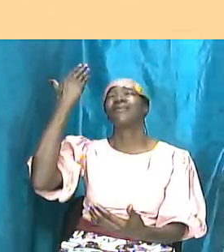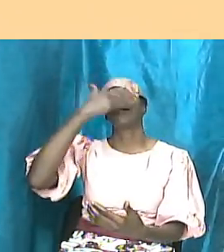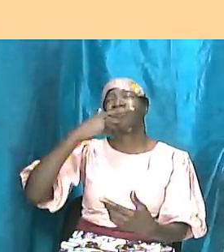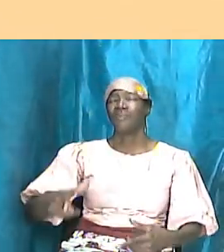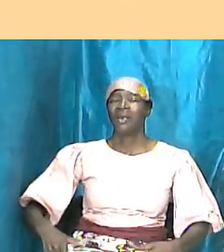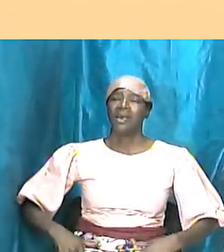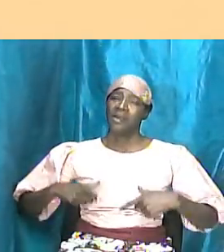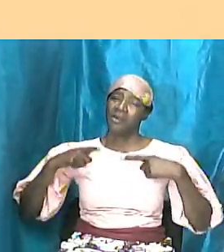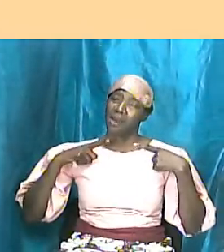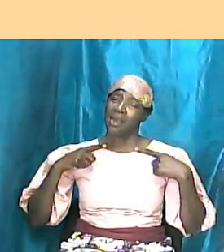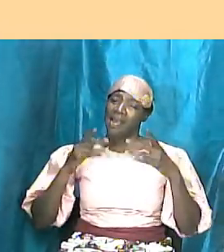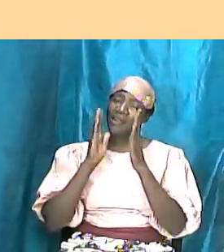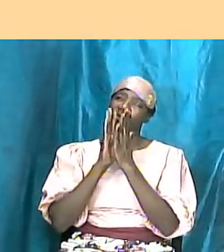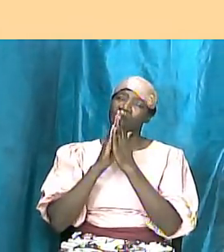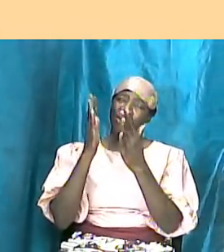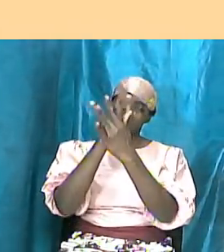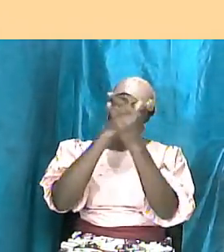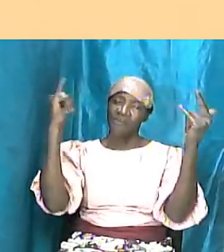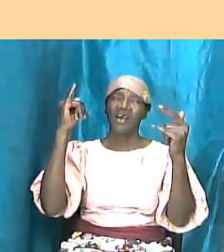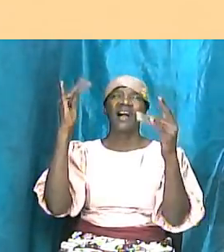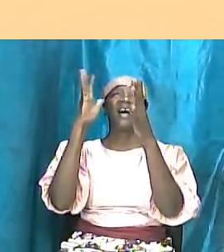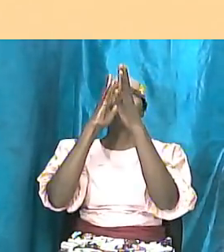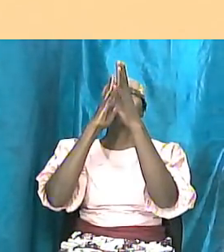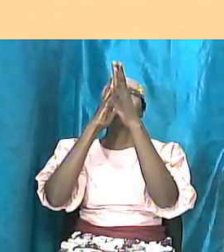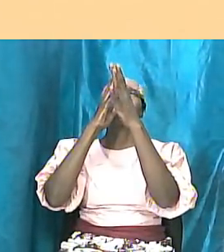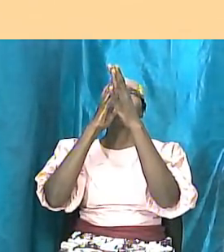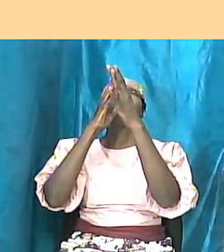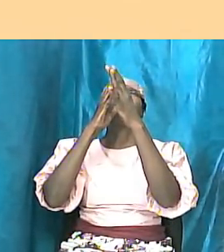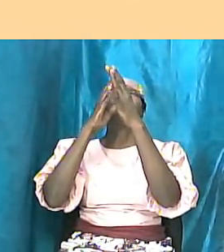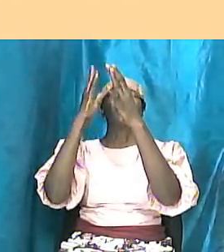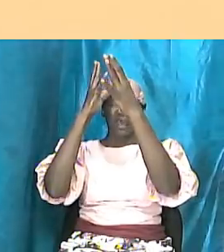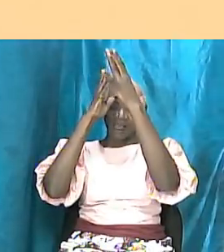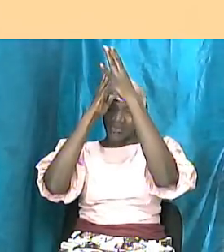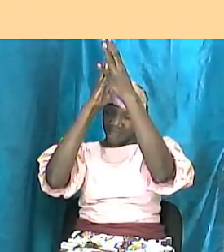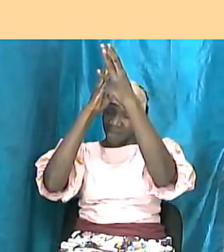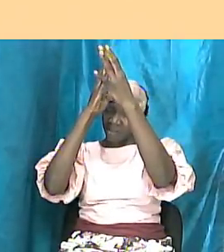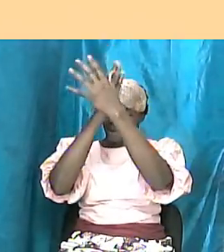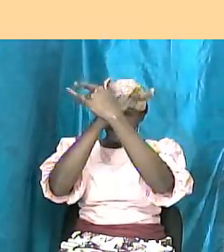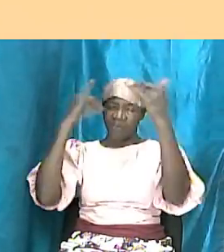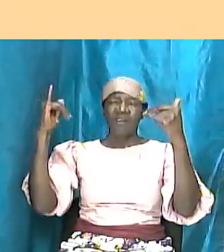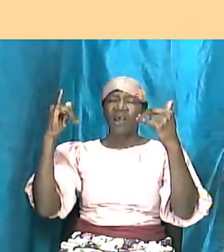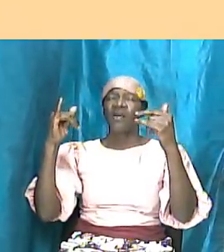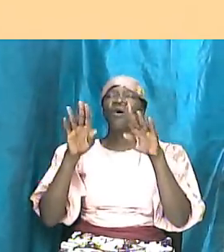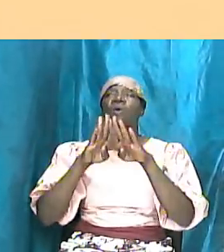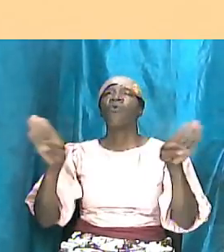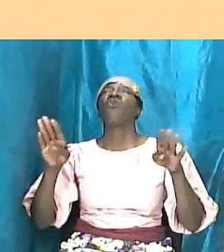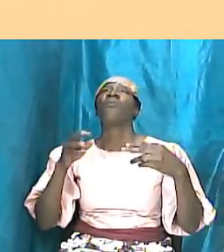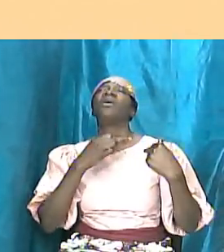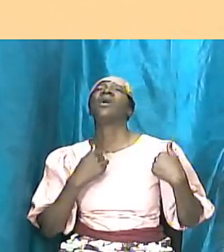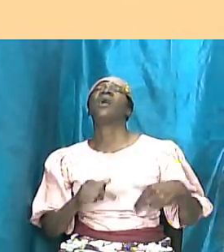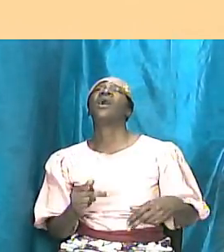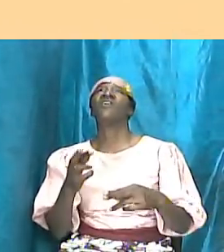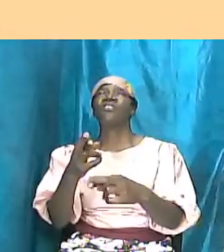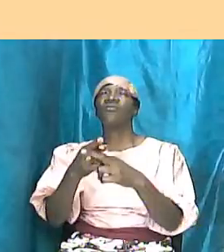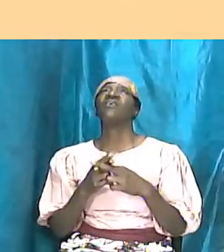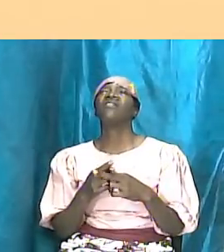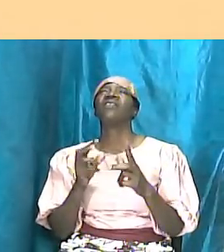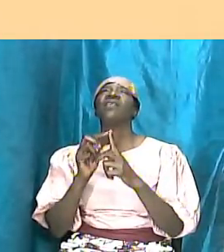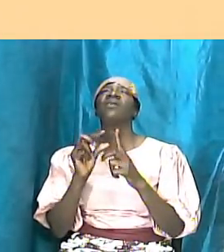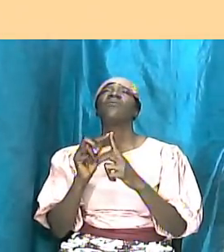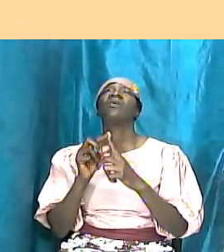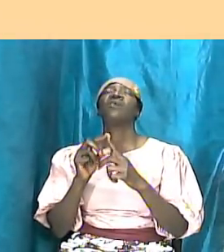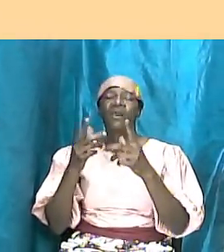lives. I pray, Father in heaven, that you will open our hearts to receive the words that we are teaching in